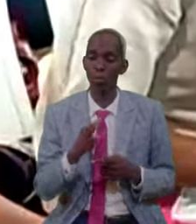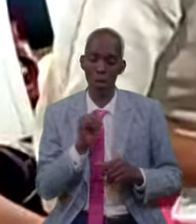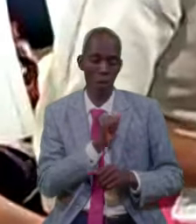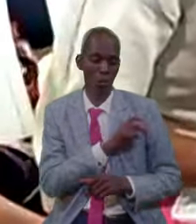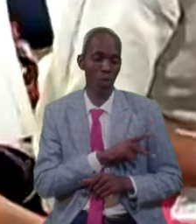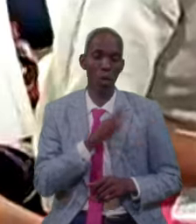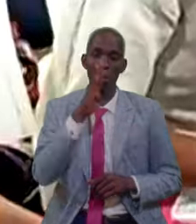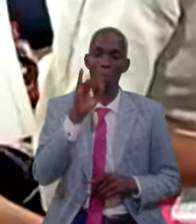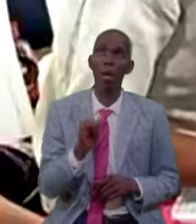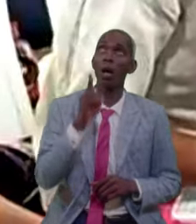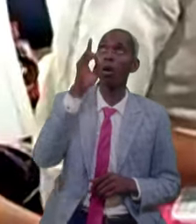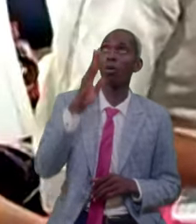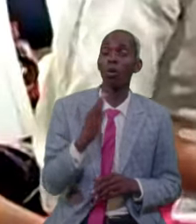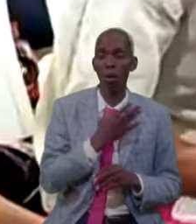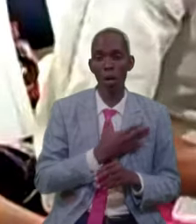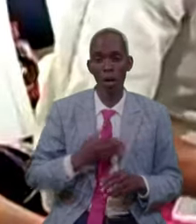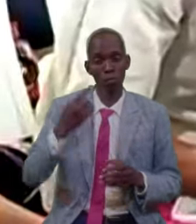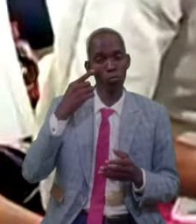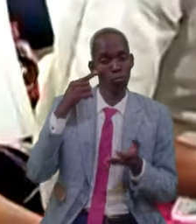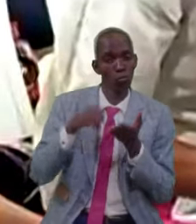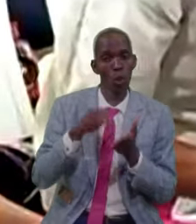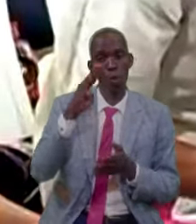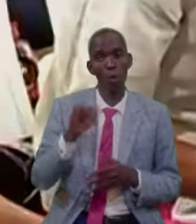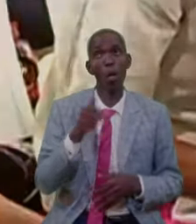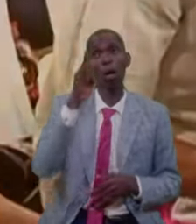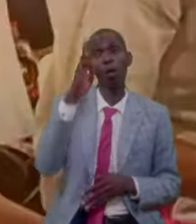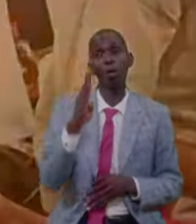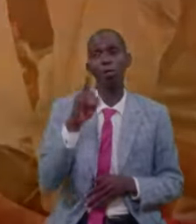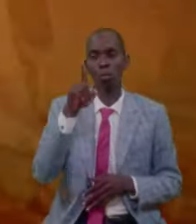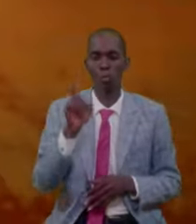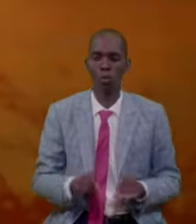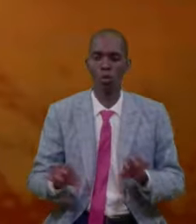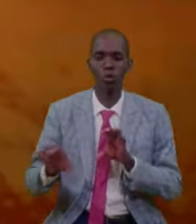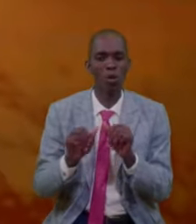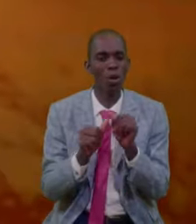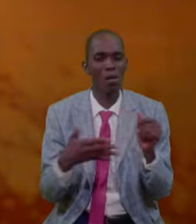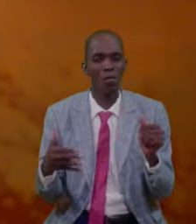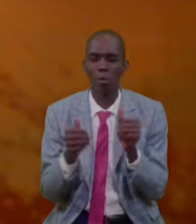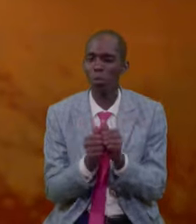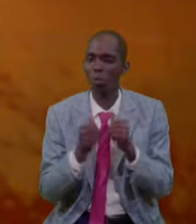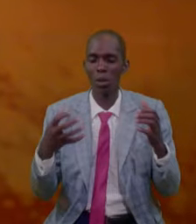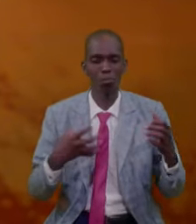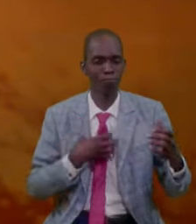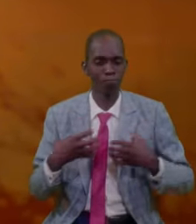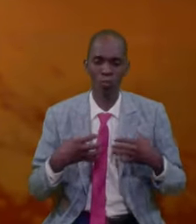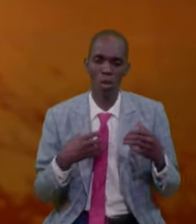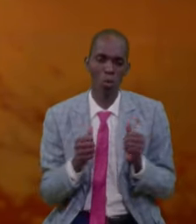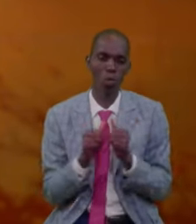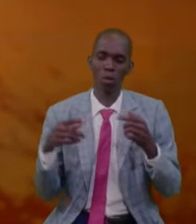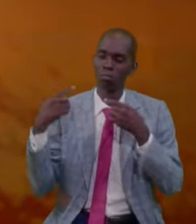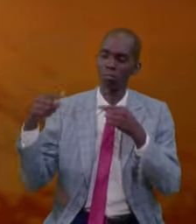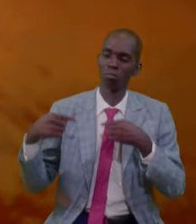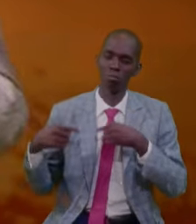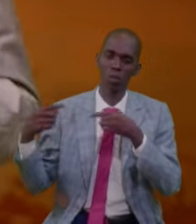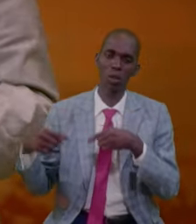by God, we must do all things without murmurings and disputings. Look at